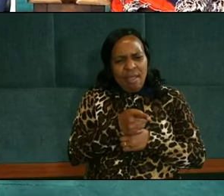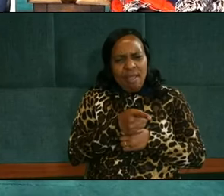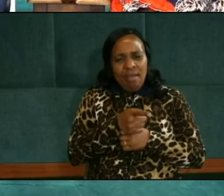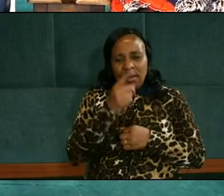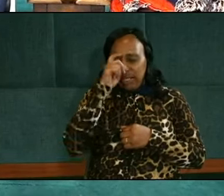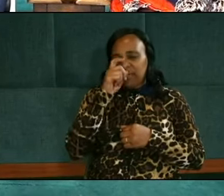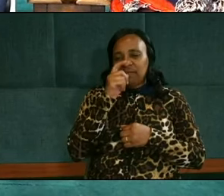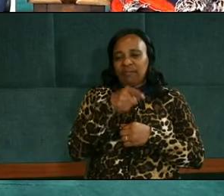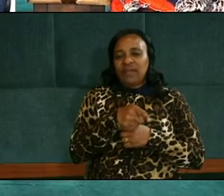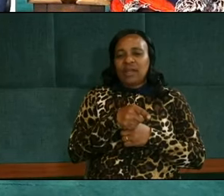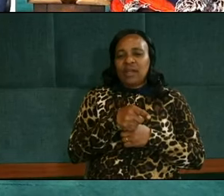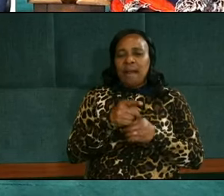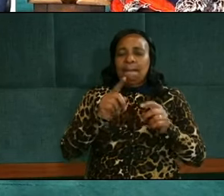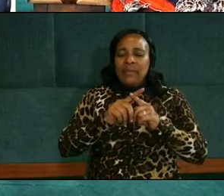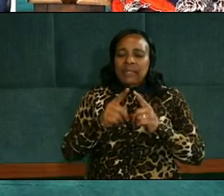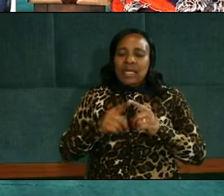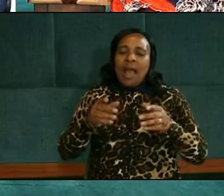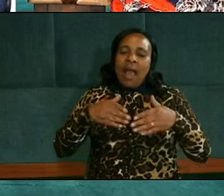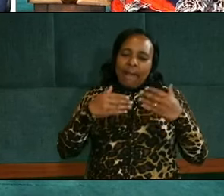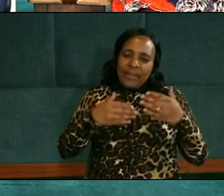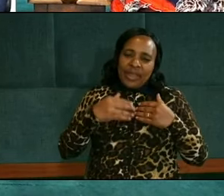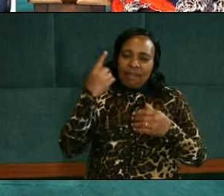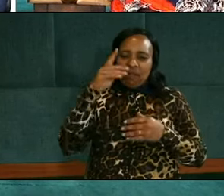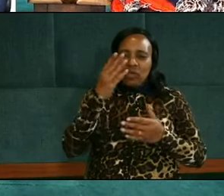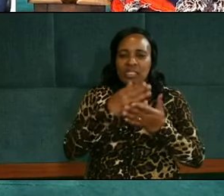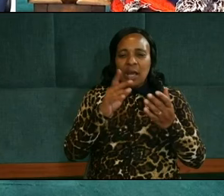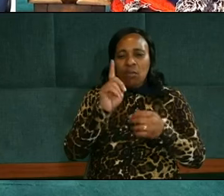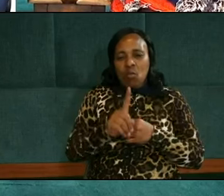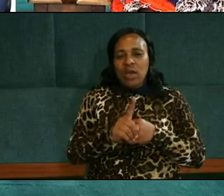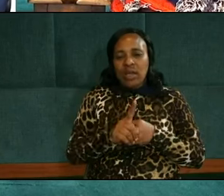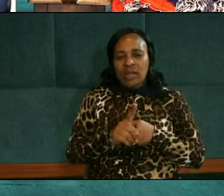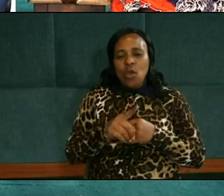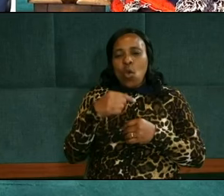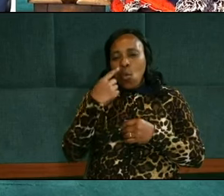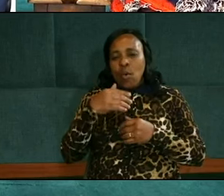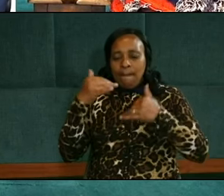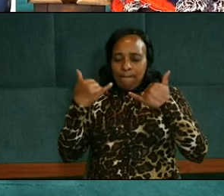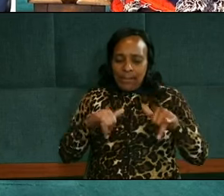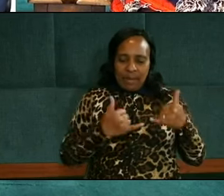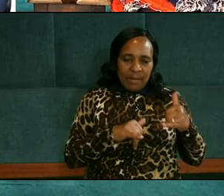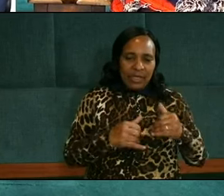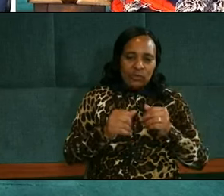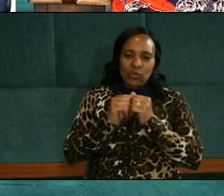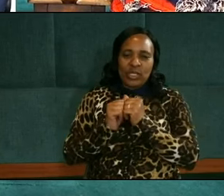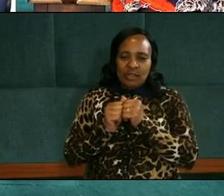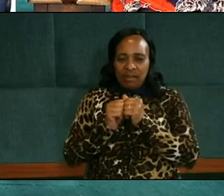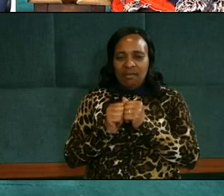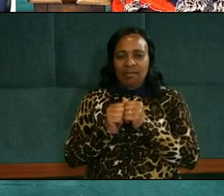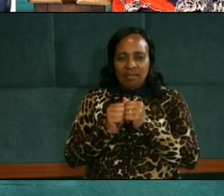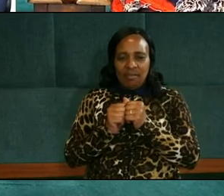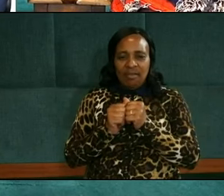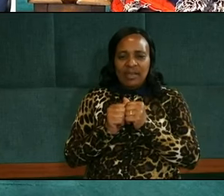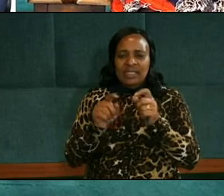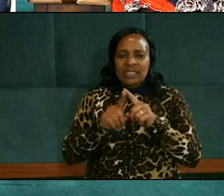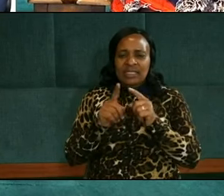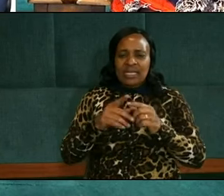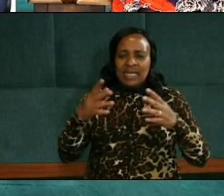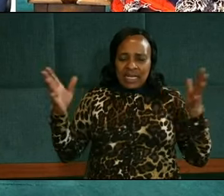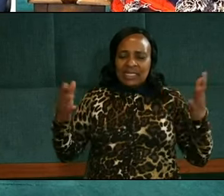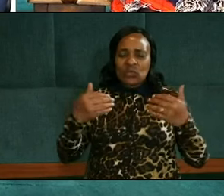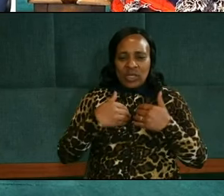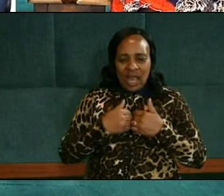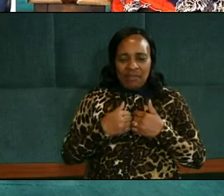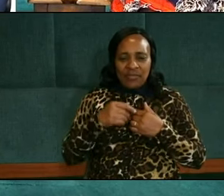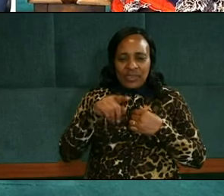envy. Although now being happy for someone is like, could we play together? That's right. It's like, it's great you have the